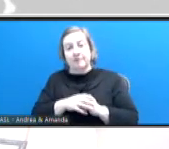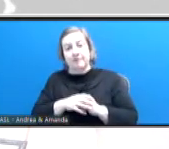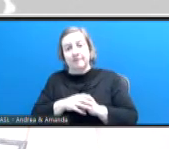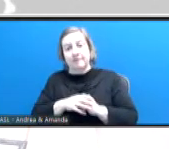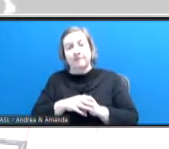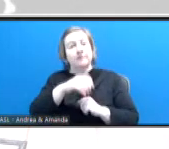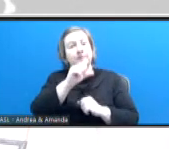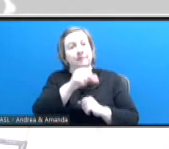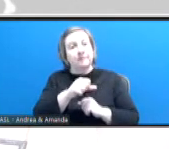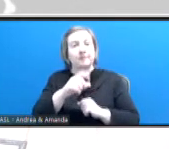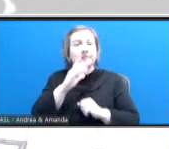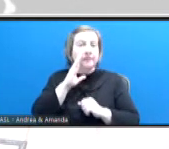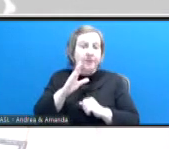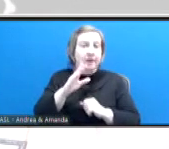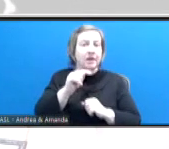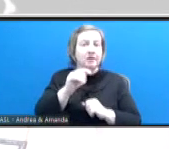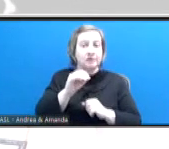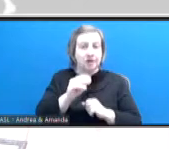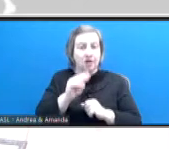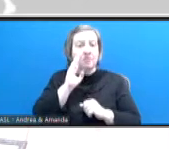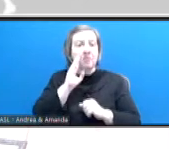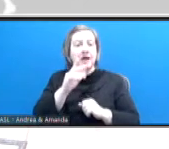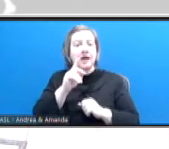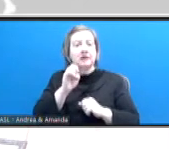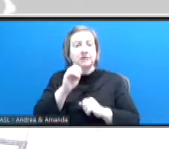Yes. Hi, Tom. Hi, Dennis.